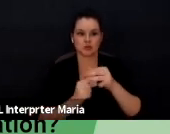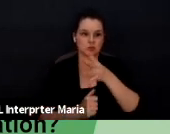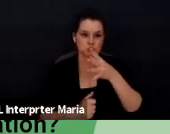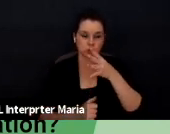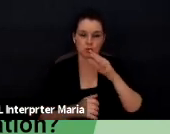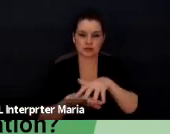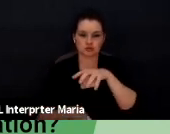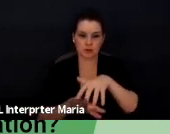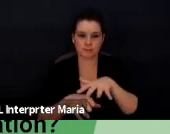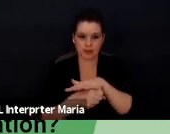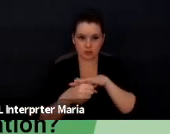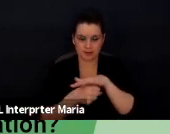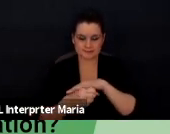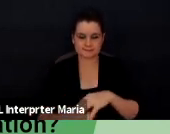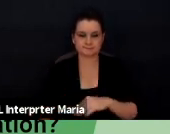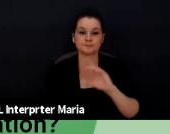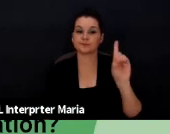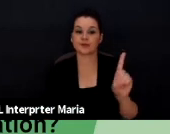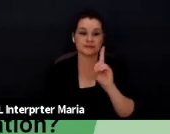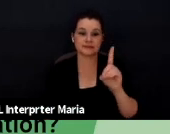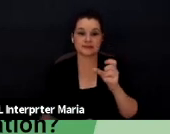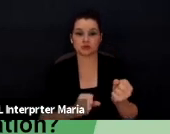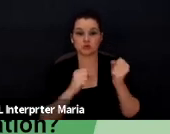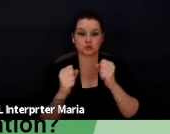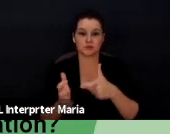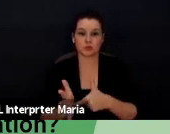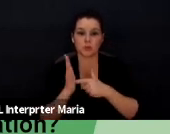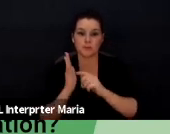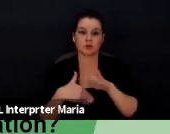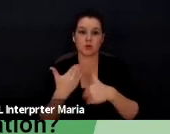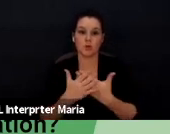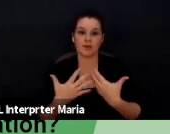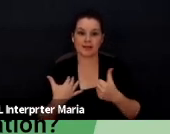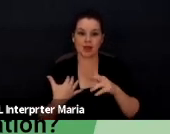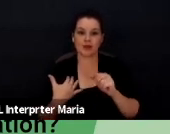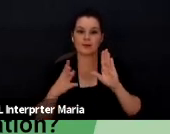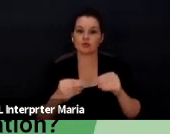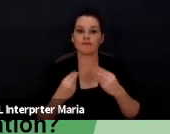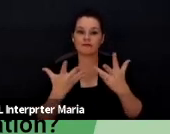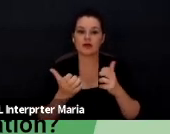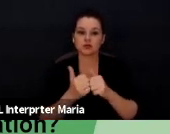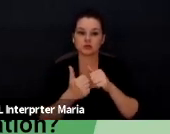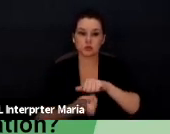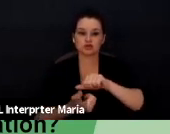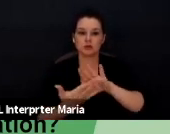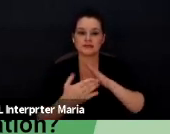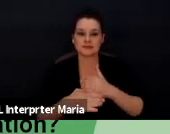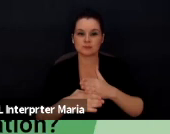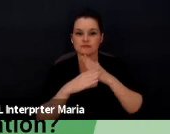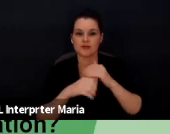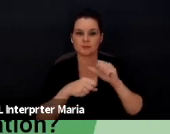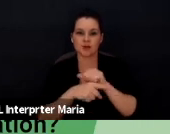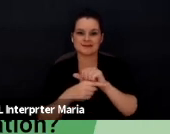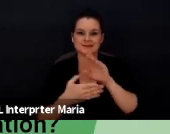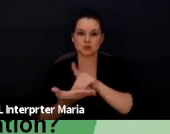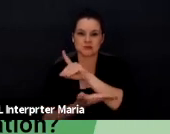areas. D, strengthen requirements that all healthcare providers to address and prevent practices that discriminate